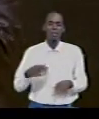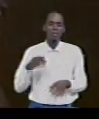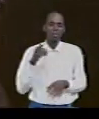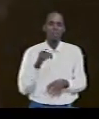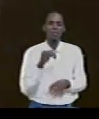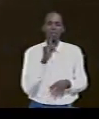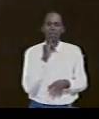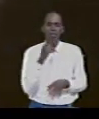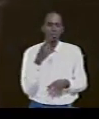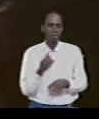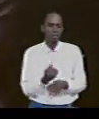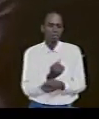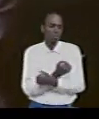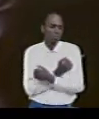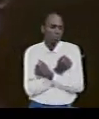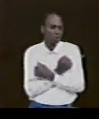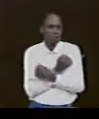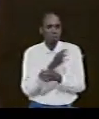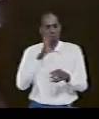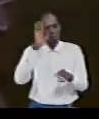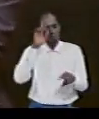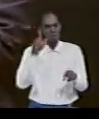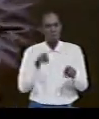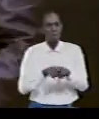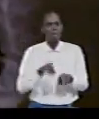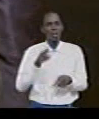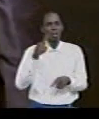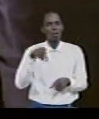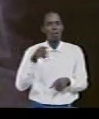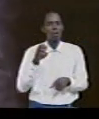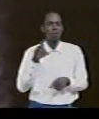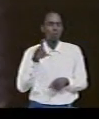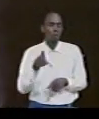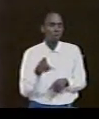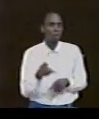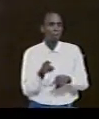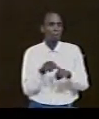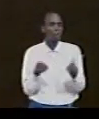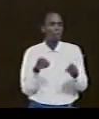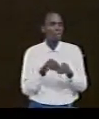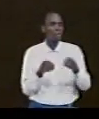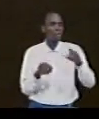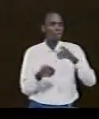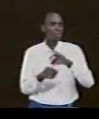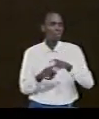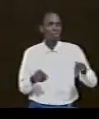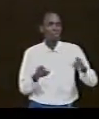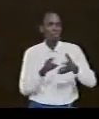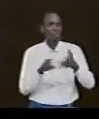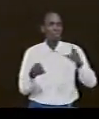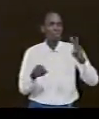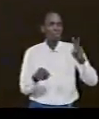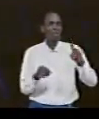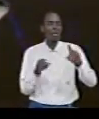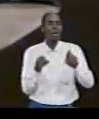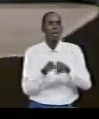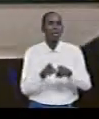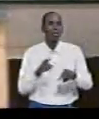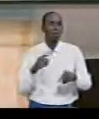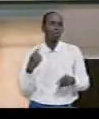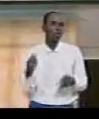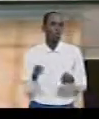brother Paul. Look at verse 16. It says, as also in all